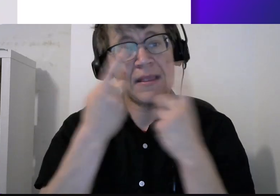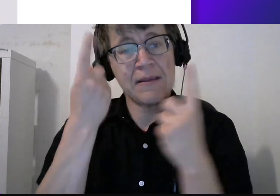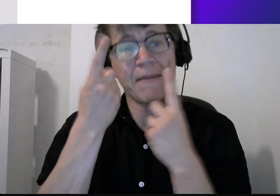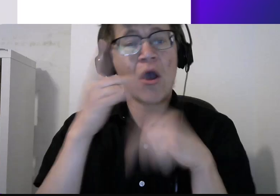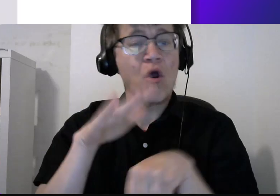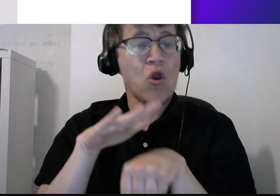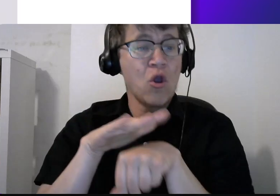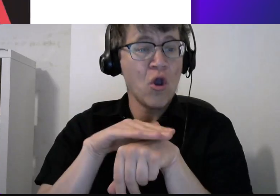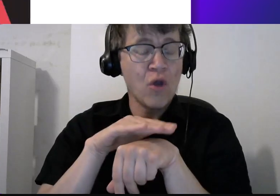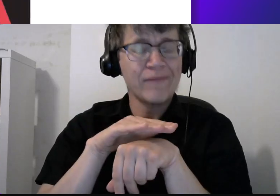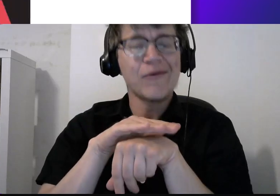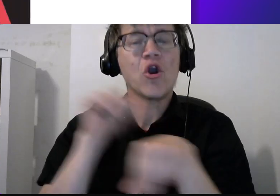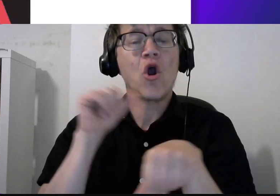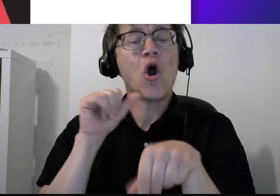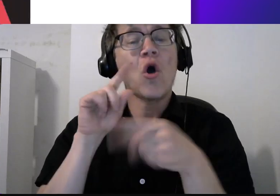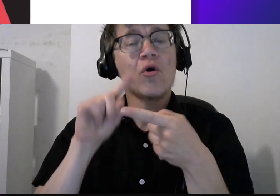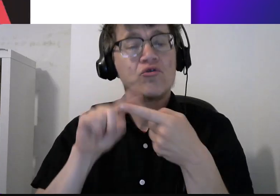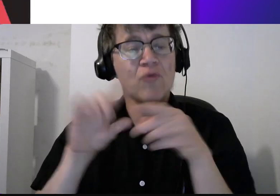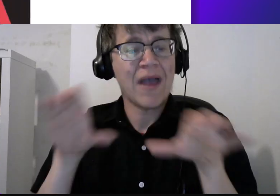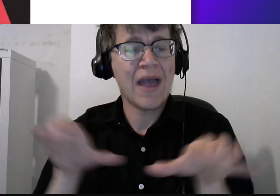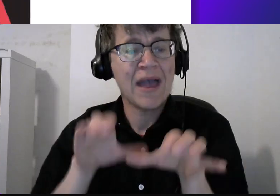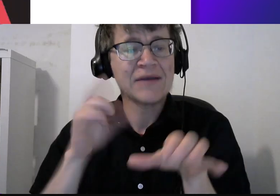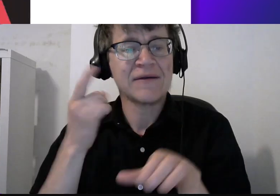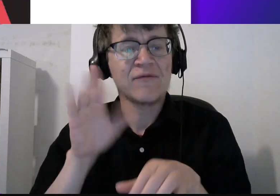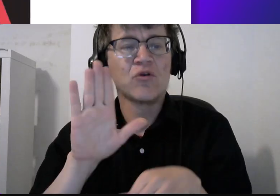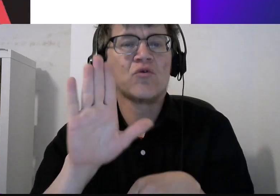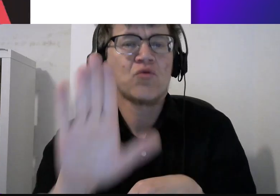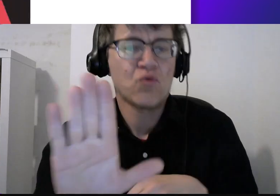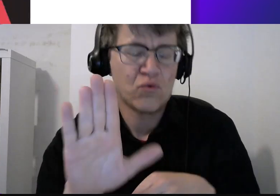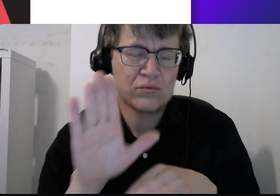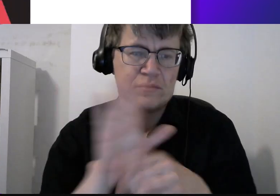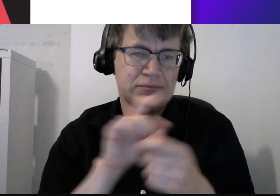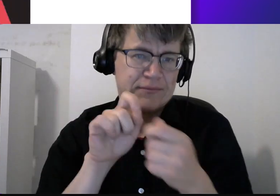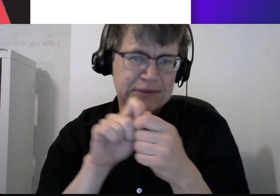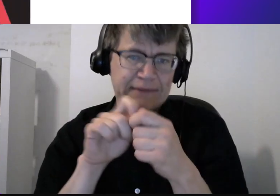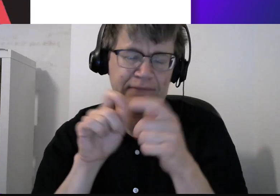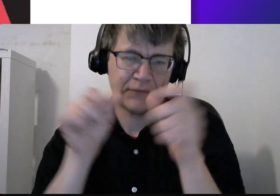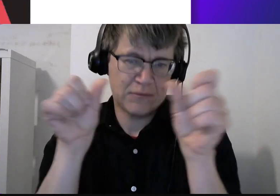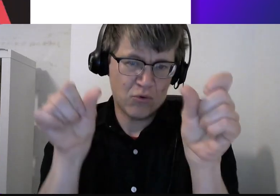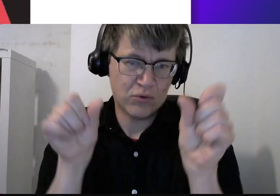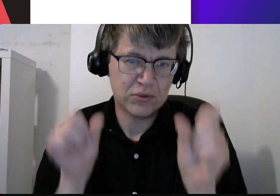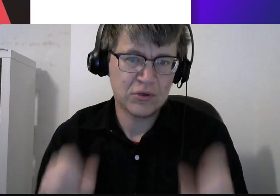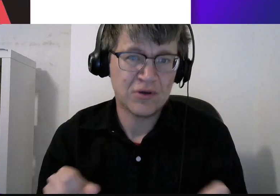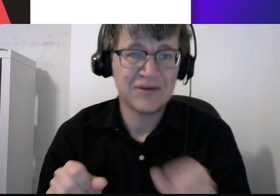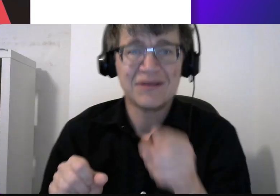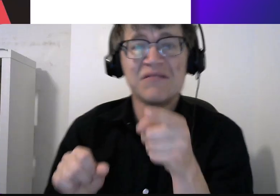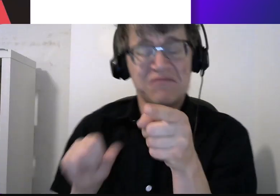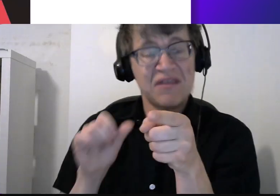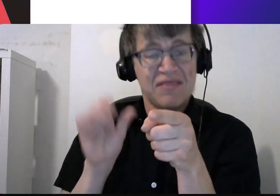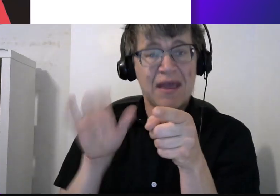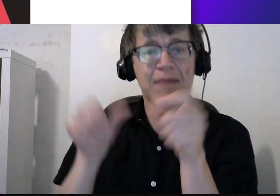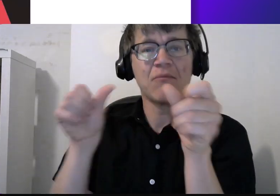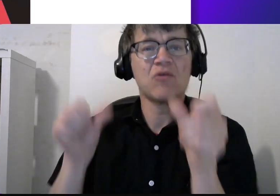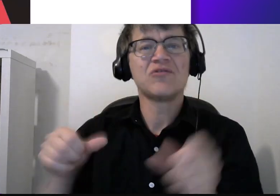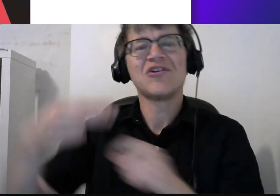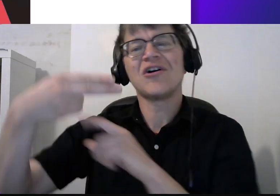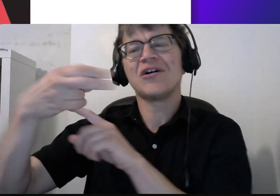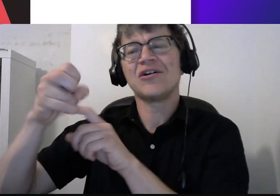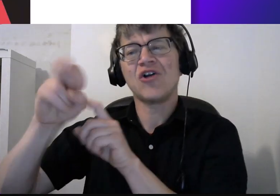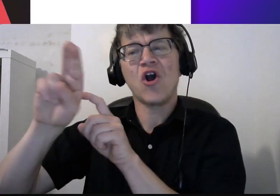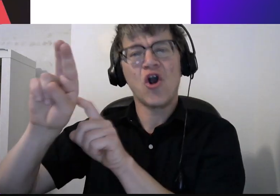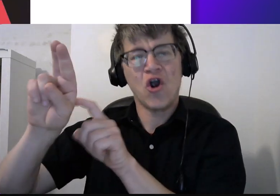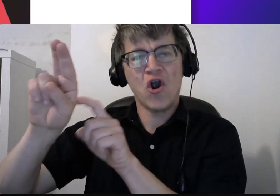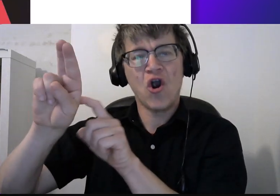one. So one thing that Paula Scher's poster is doing really well is that the her makes sense, right? It's both her name and then